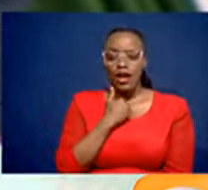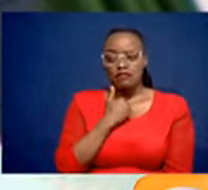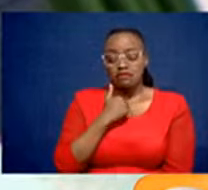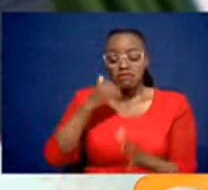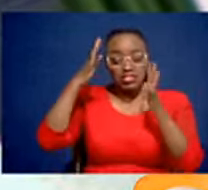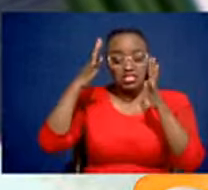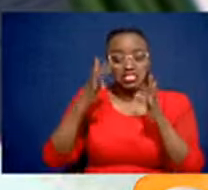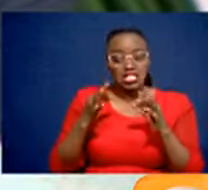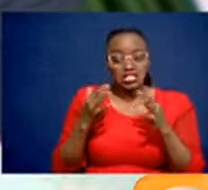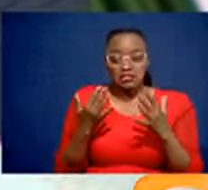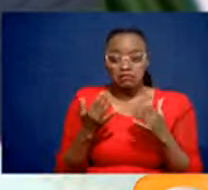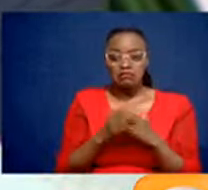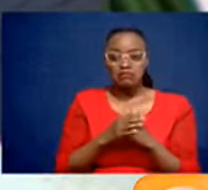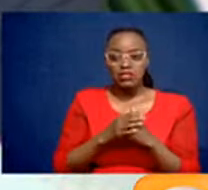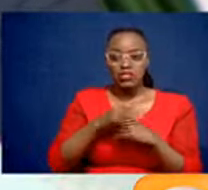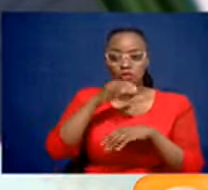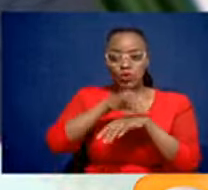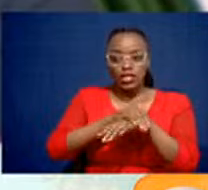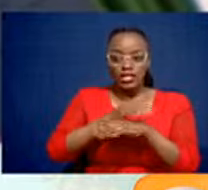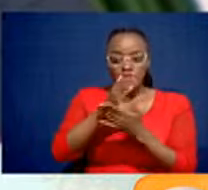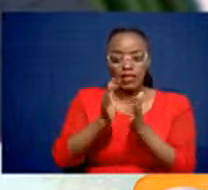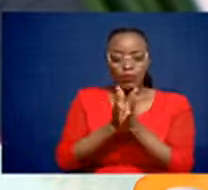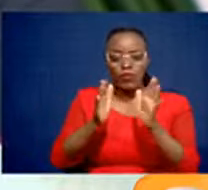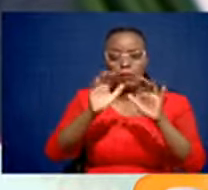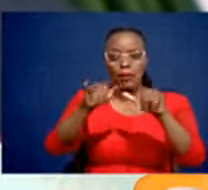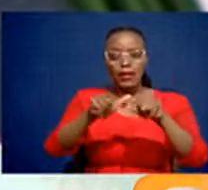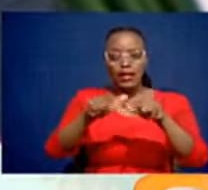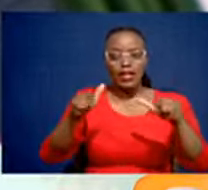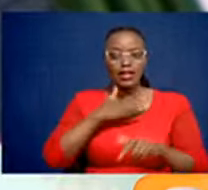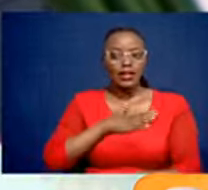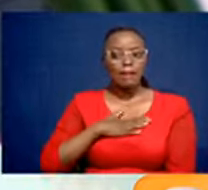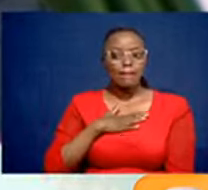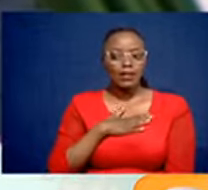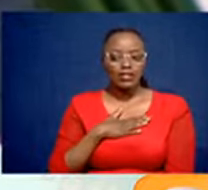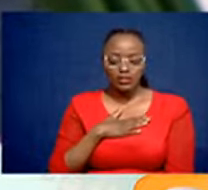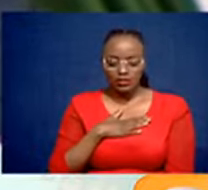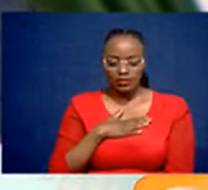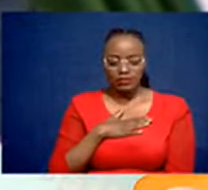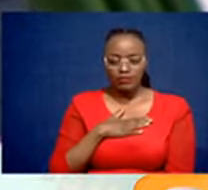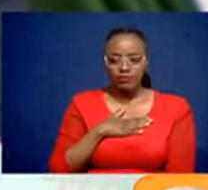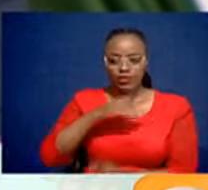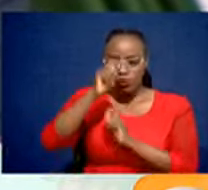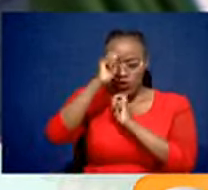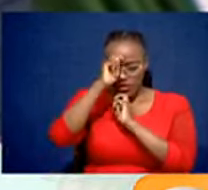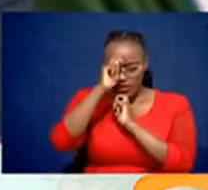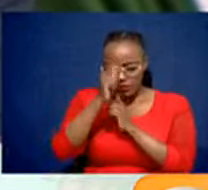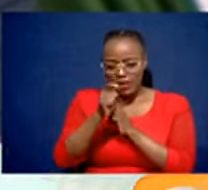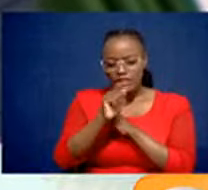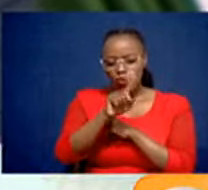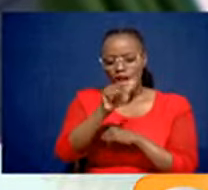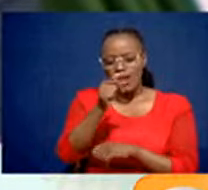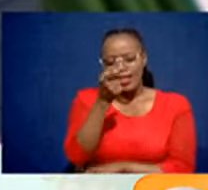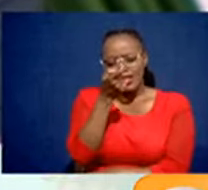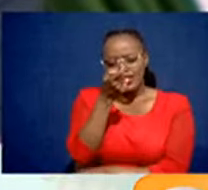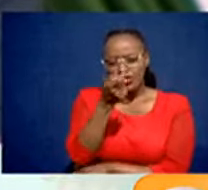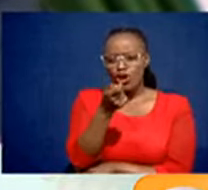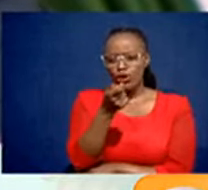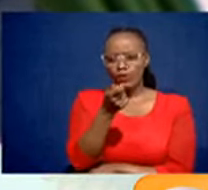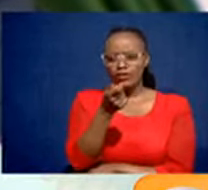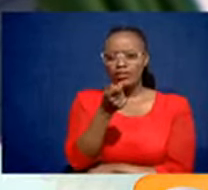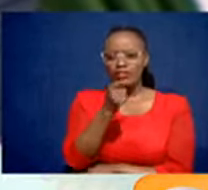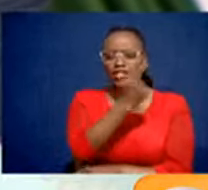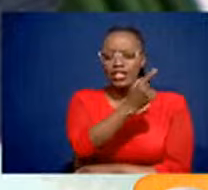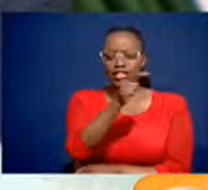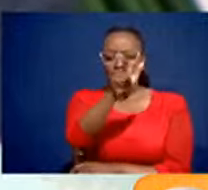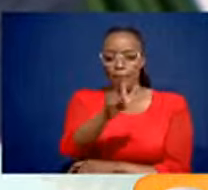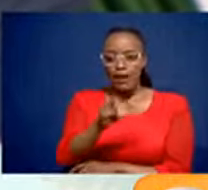decided to acquire some of the public land, please, tuheshimiane kidogo. Kila